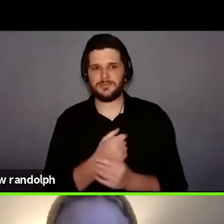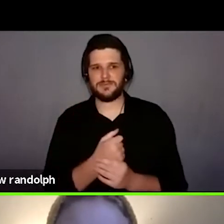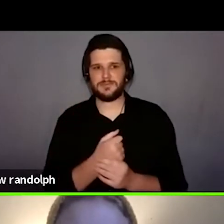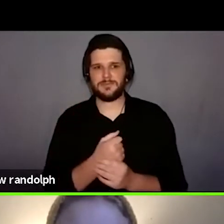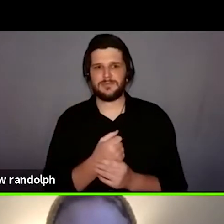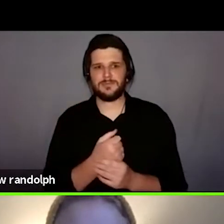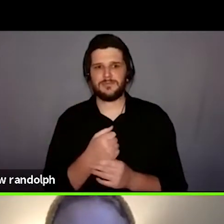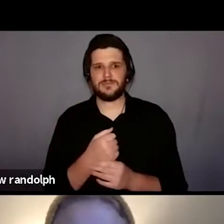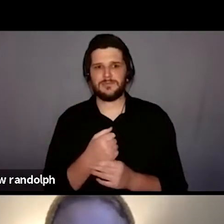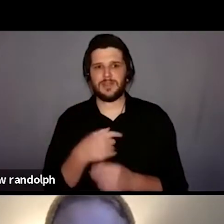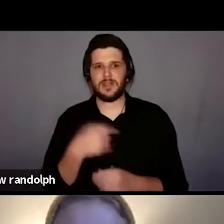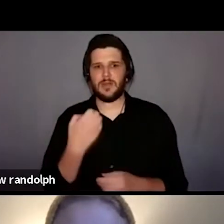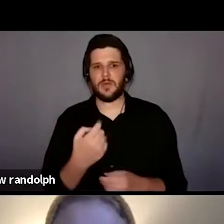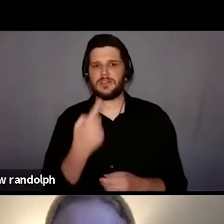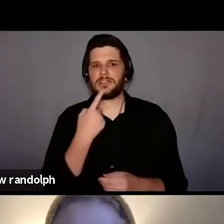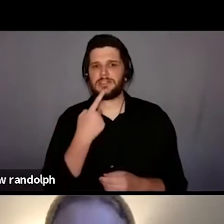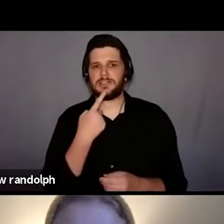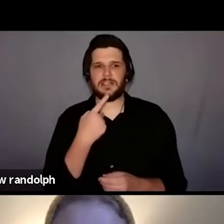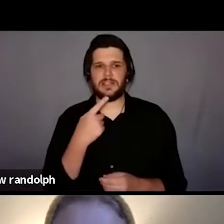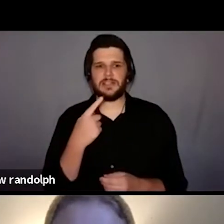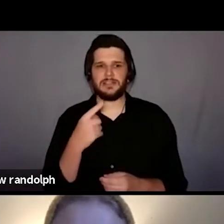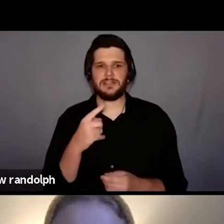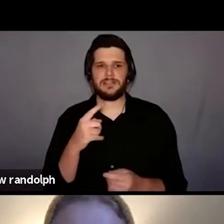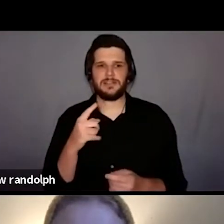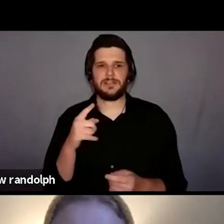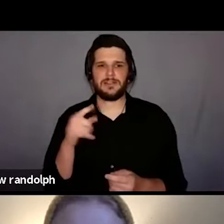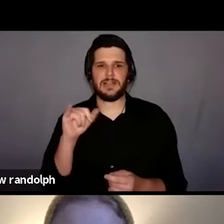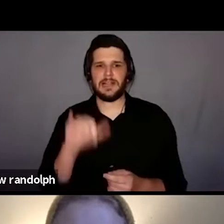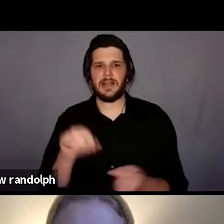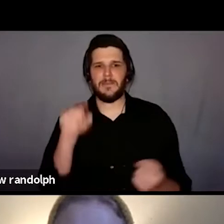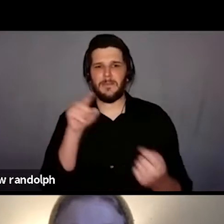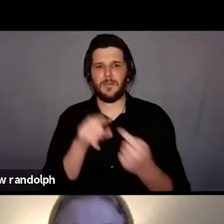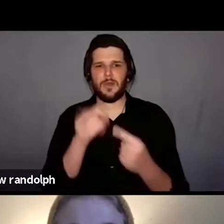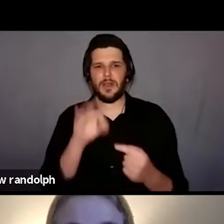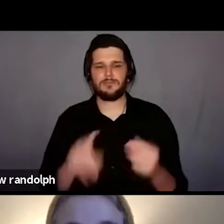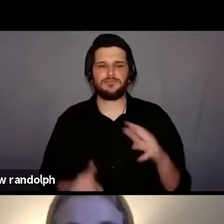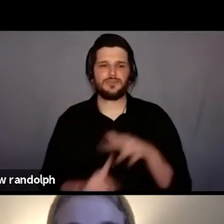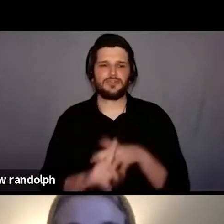I want to say, just to that point of showing up,